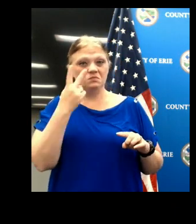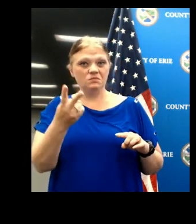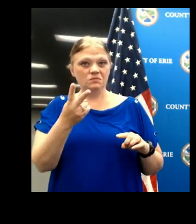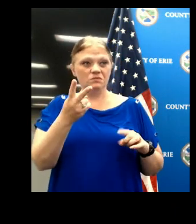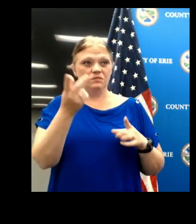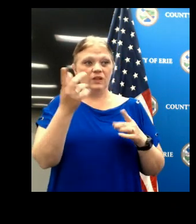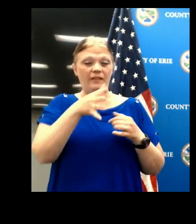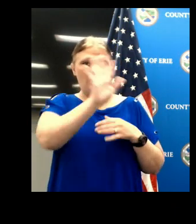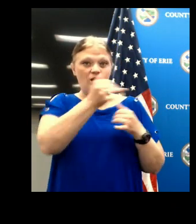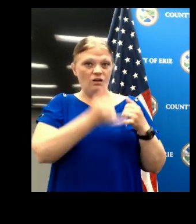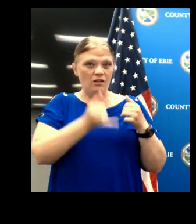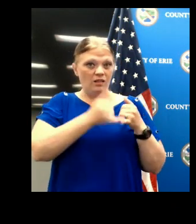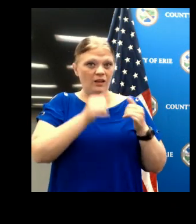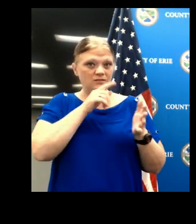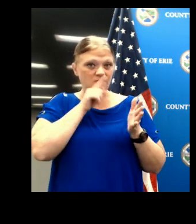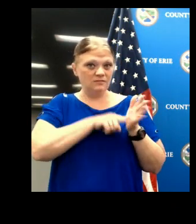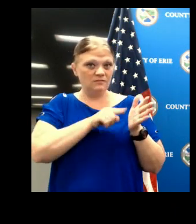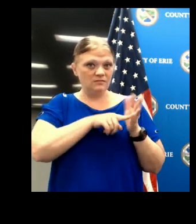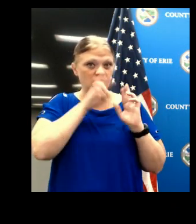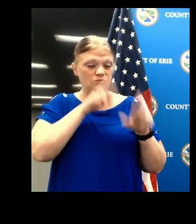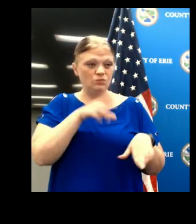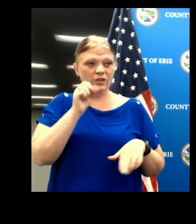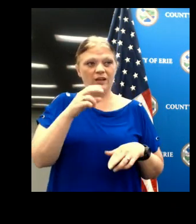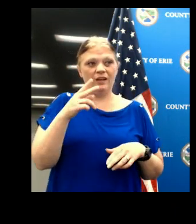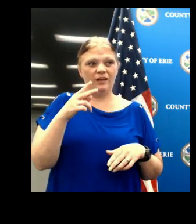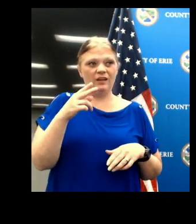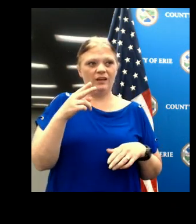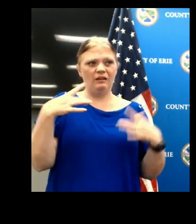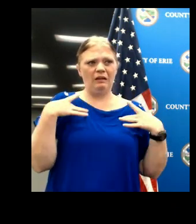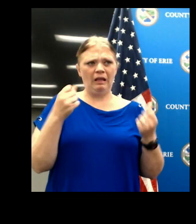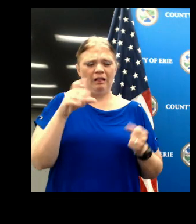inspection report is, you can go to our HealthSpace website at